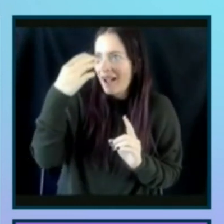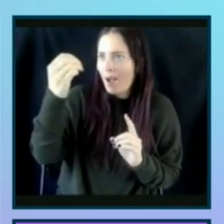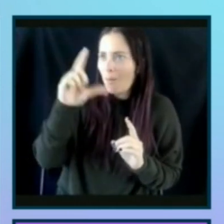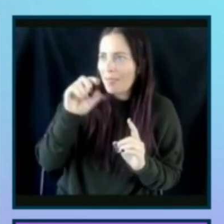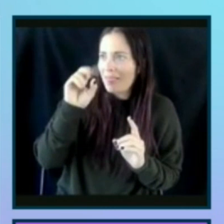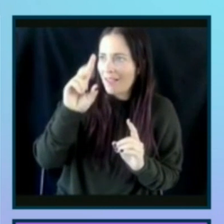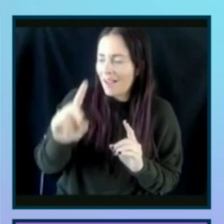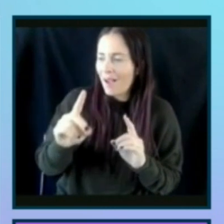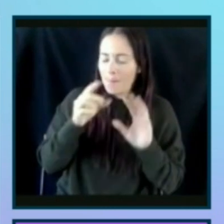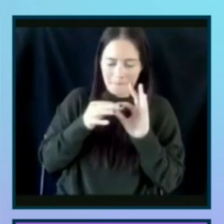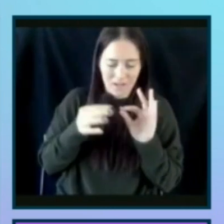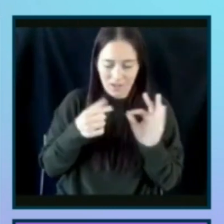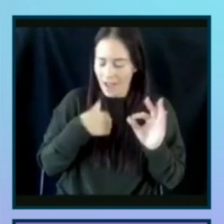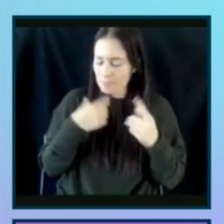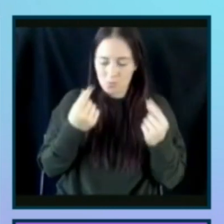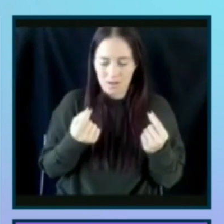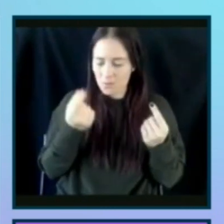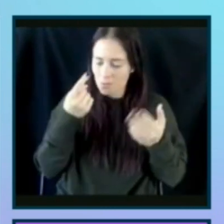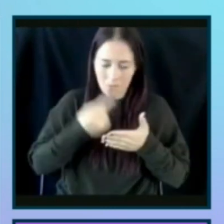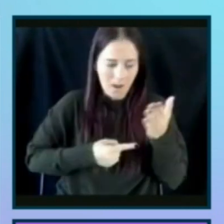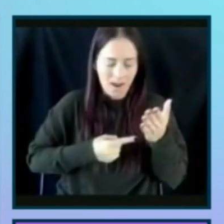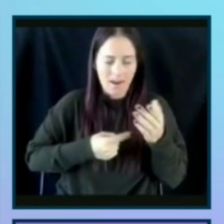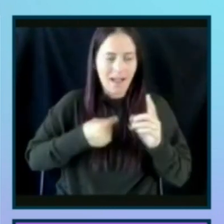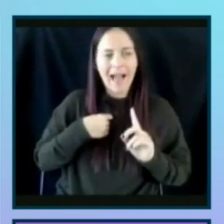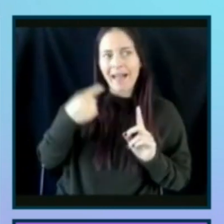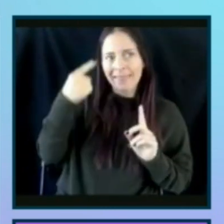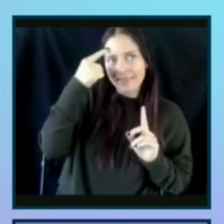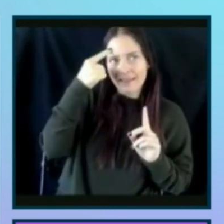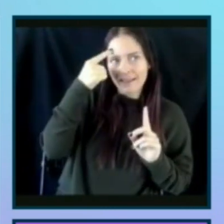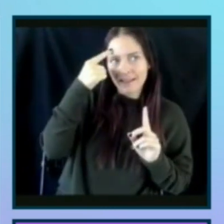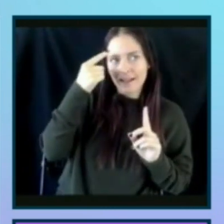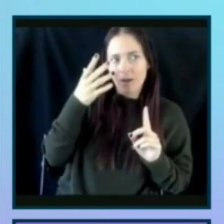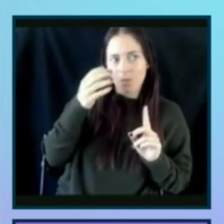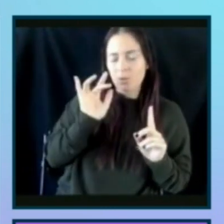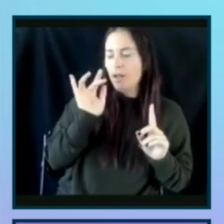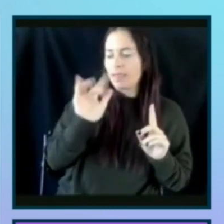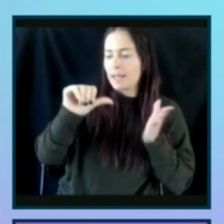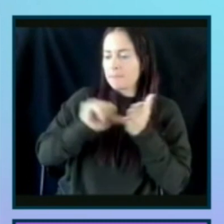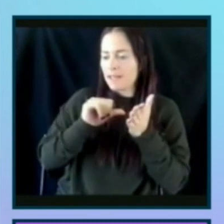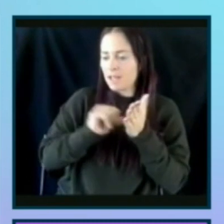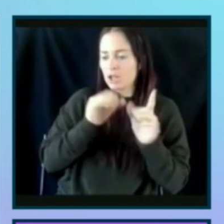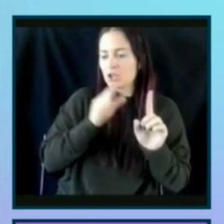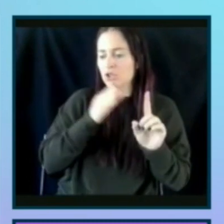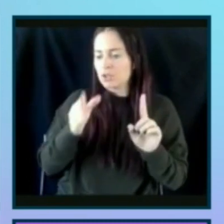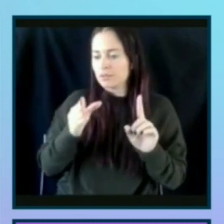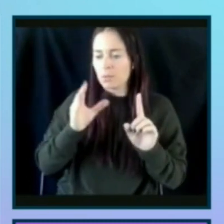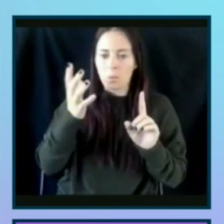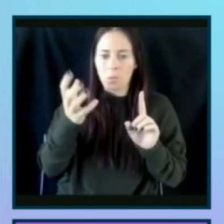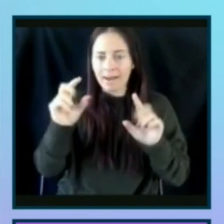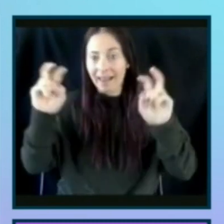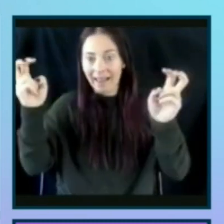doing. Okay, I think I'm going to move through the page by heading to find the section I'm looking for, and talk about what